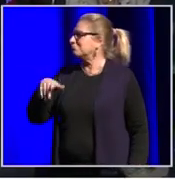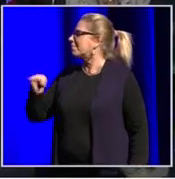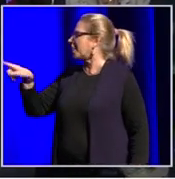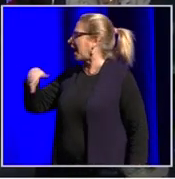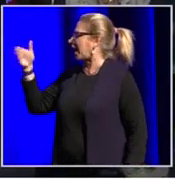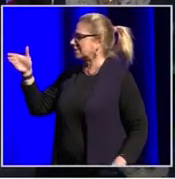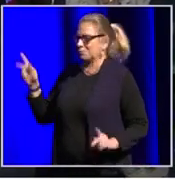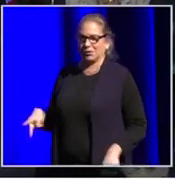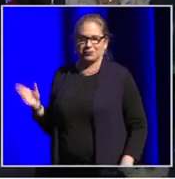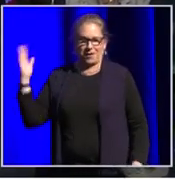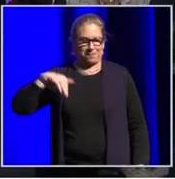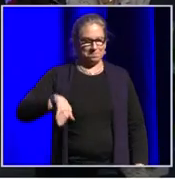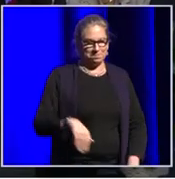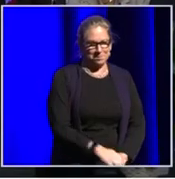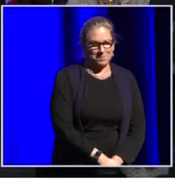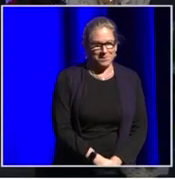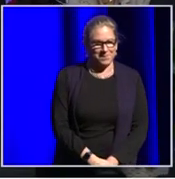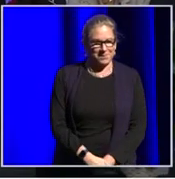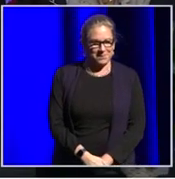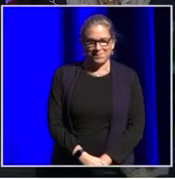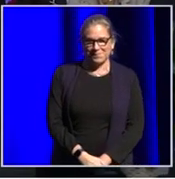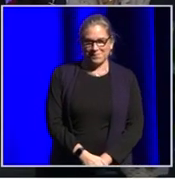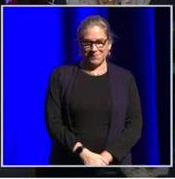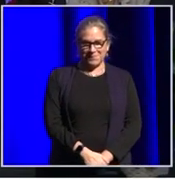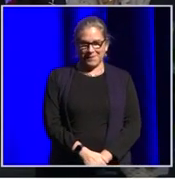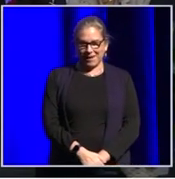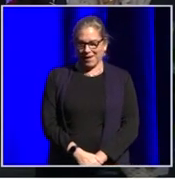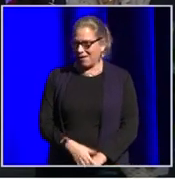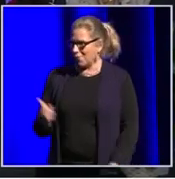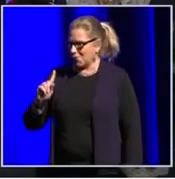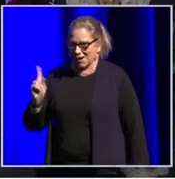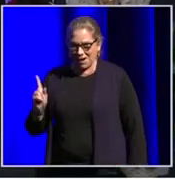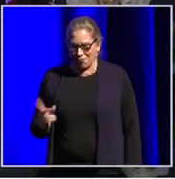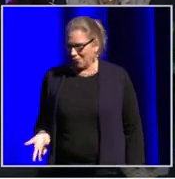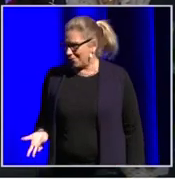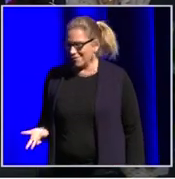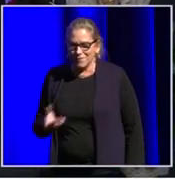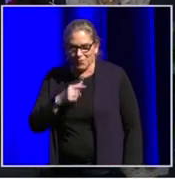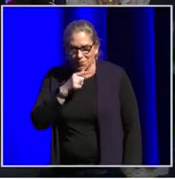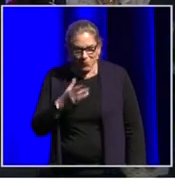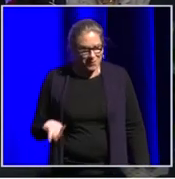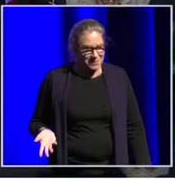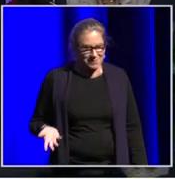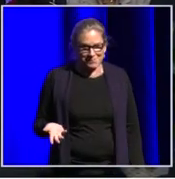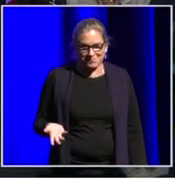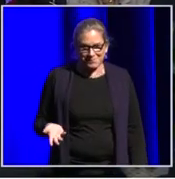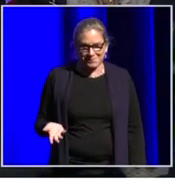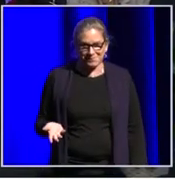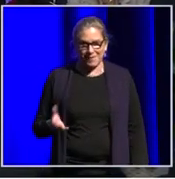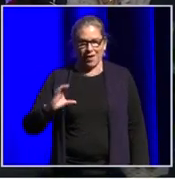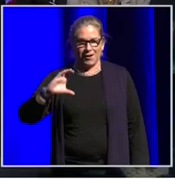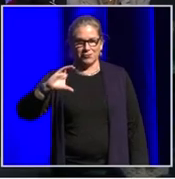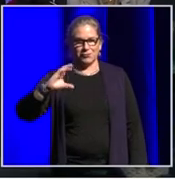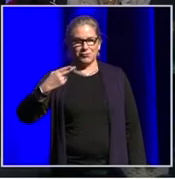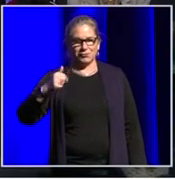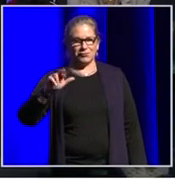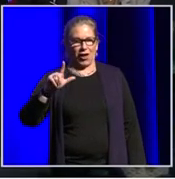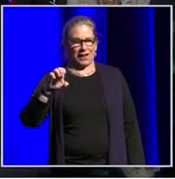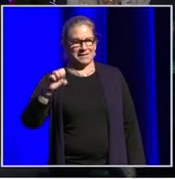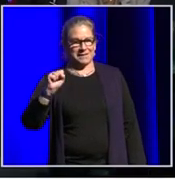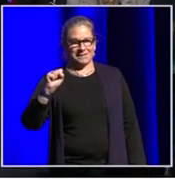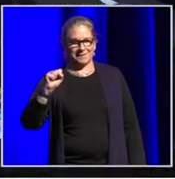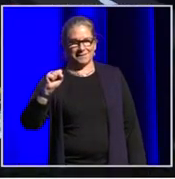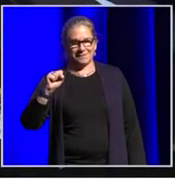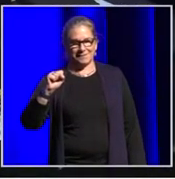name. And that would be the Honorable Charles Allen, council member of Ward